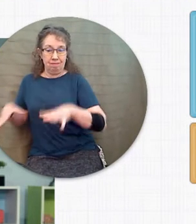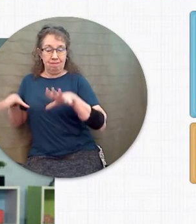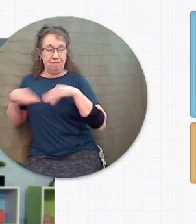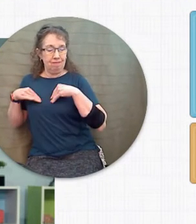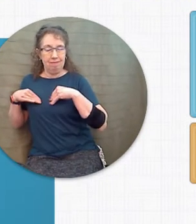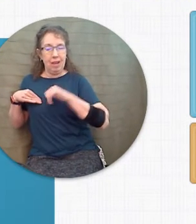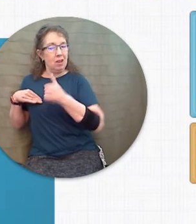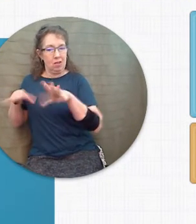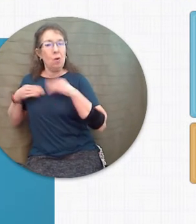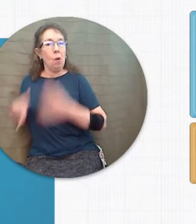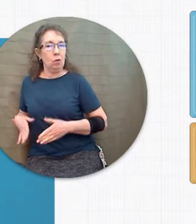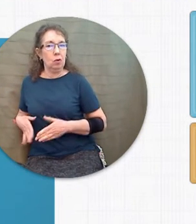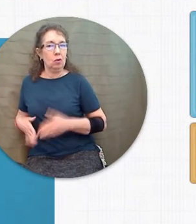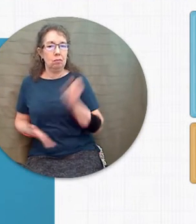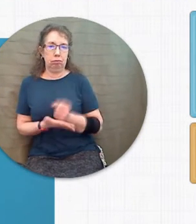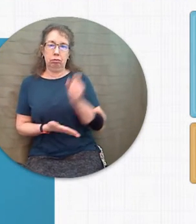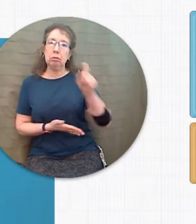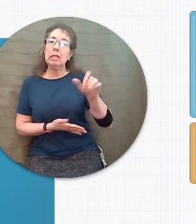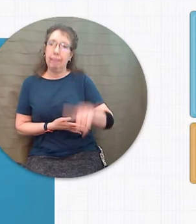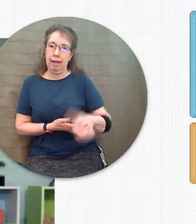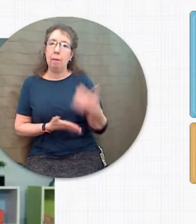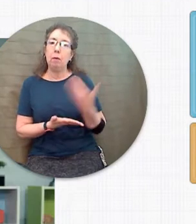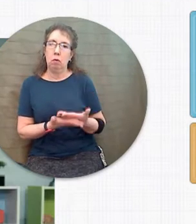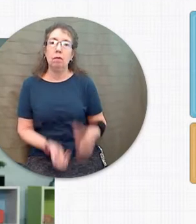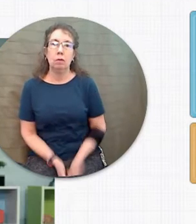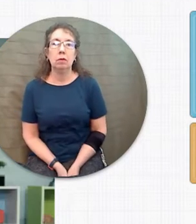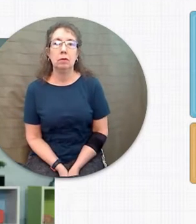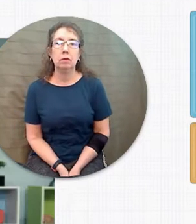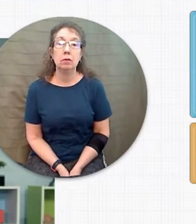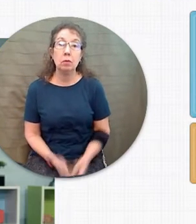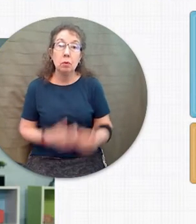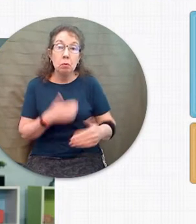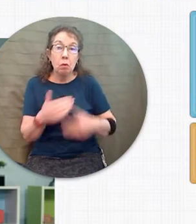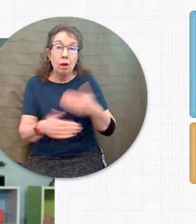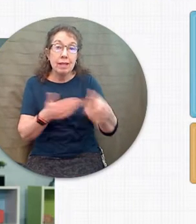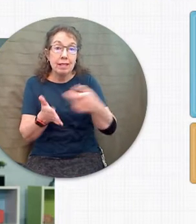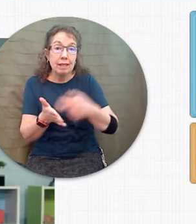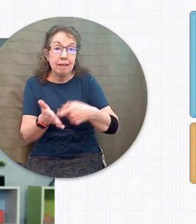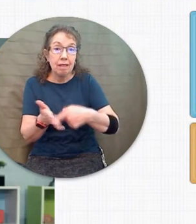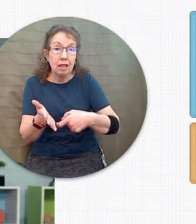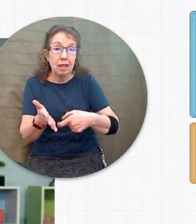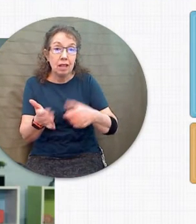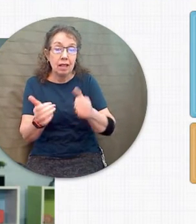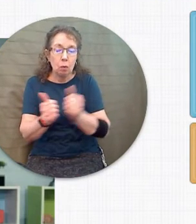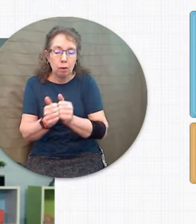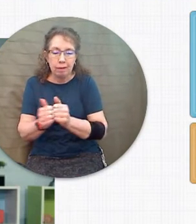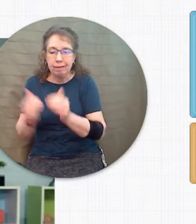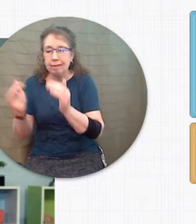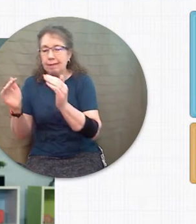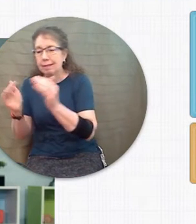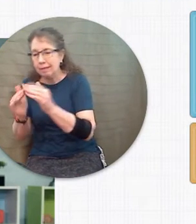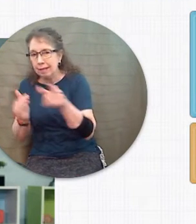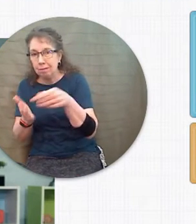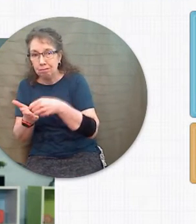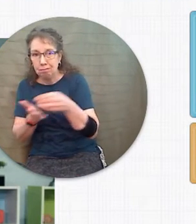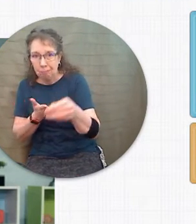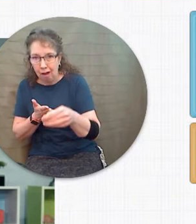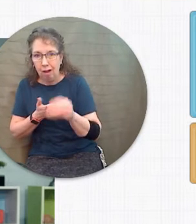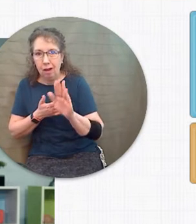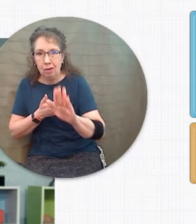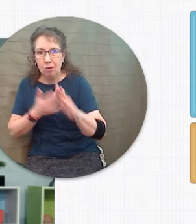with. Processing fee with the city, municipality, locality where you bought